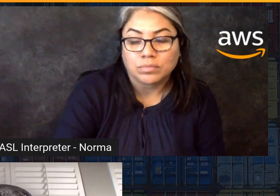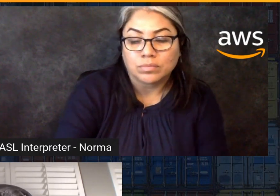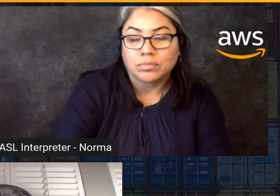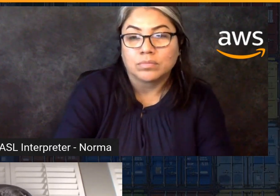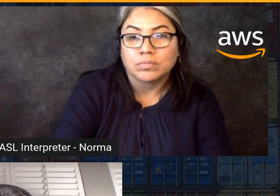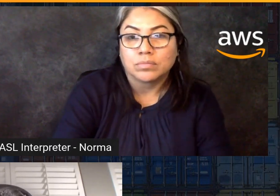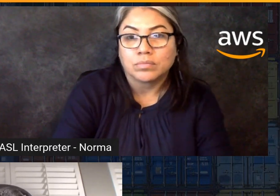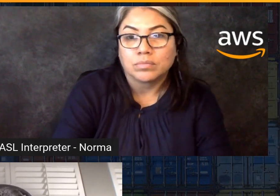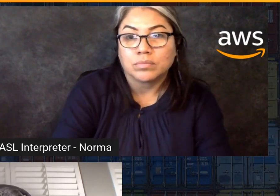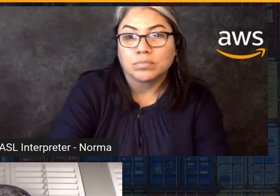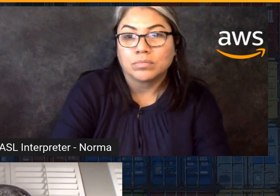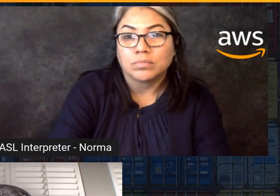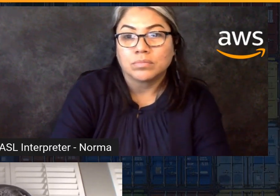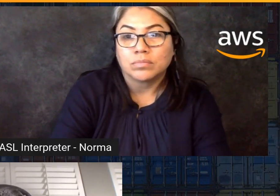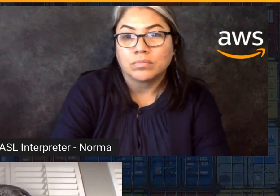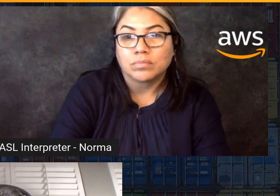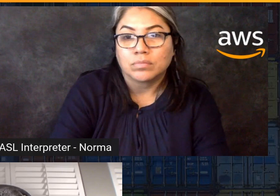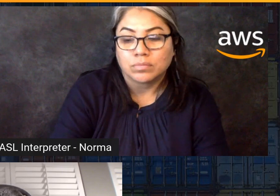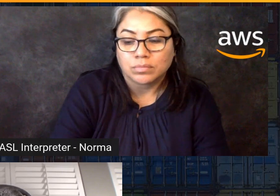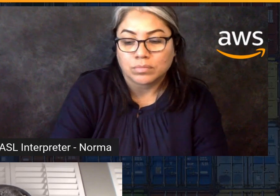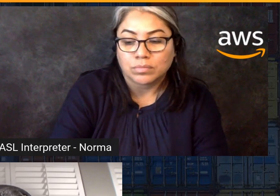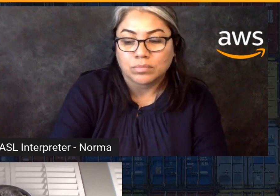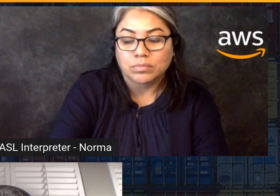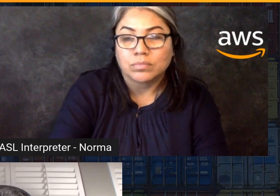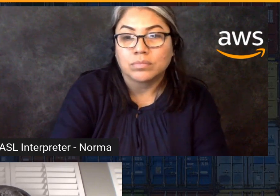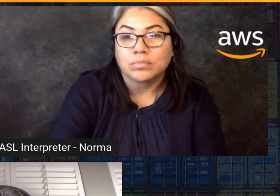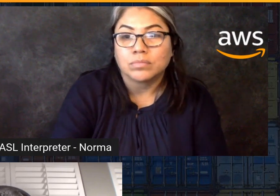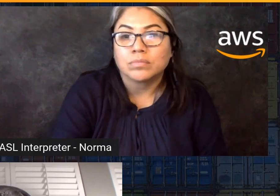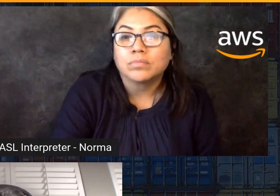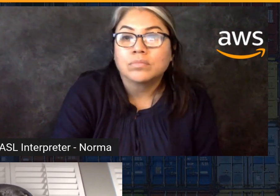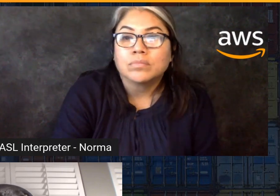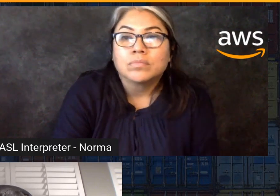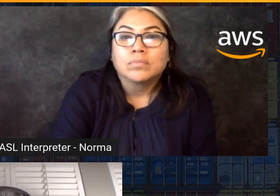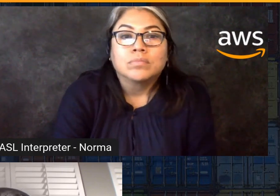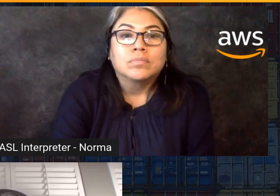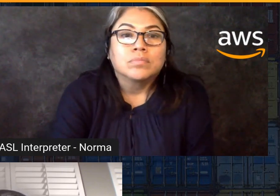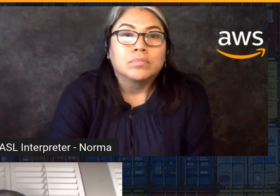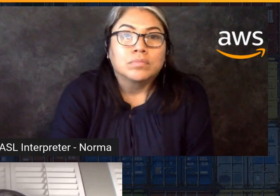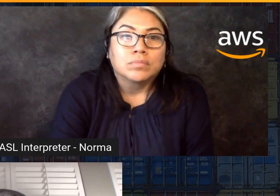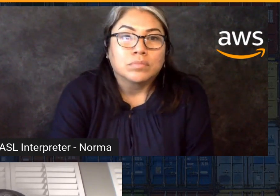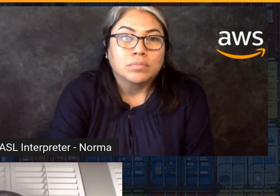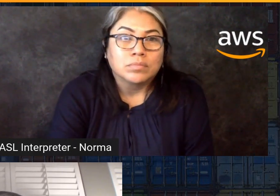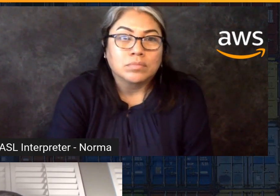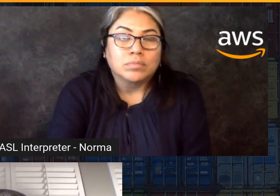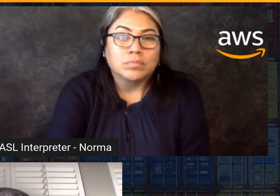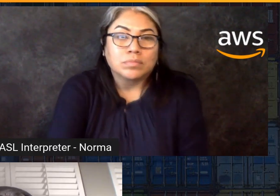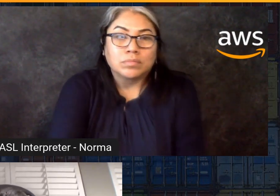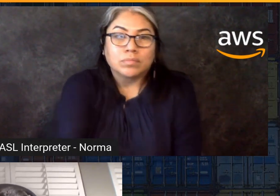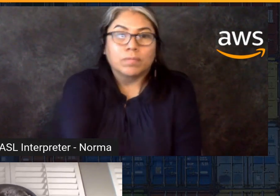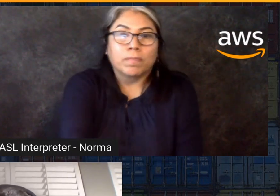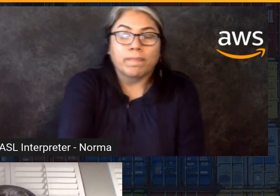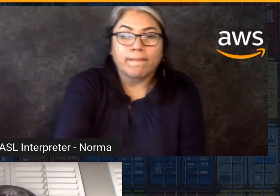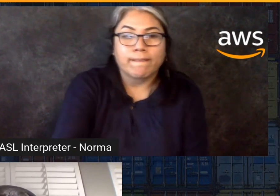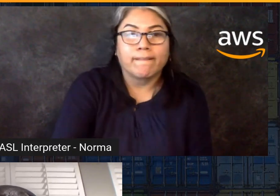were actually to represent Kubernetes is all about these controllers, all about that reconciliation process. So,